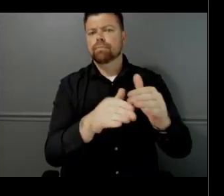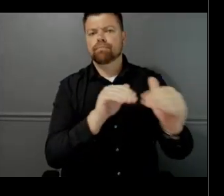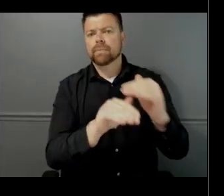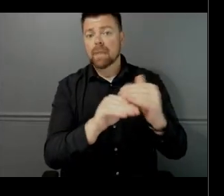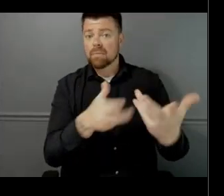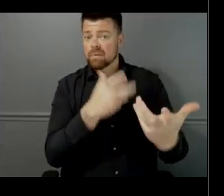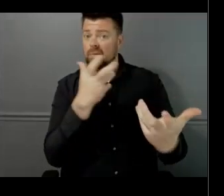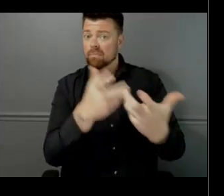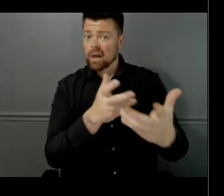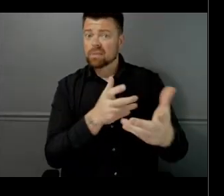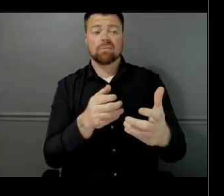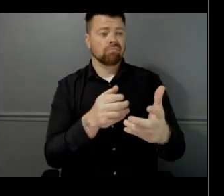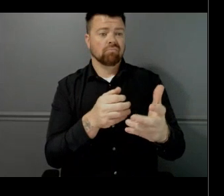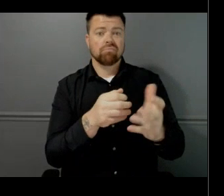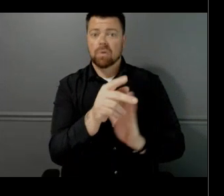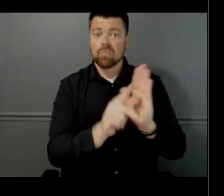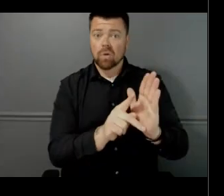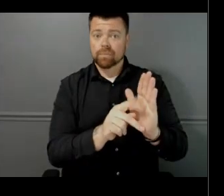guidelines.